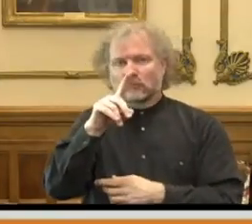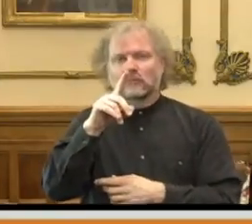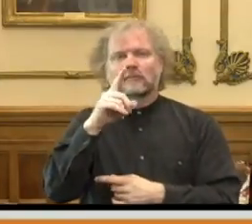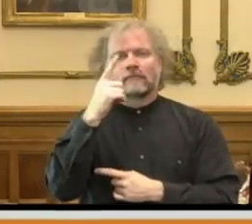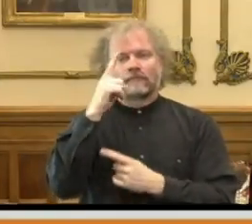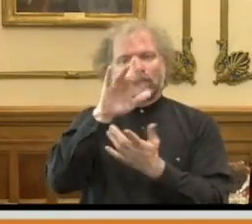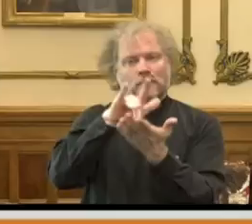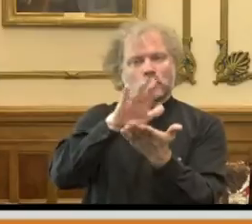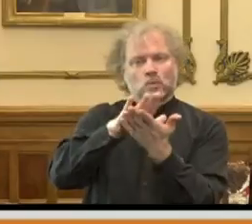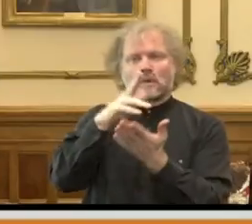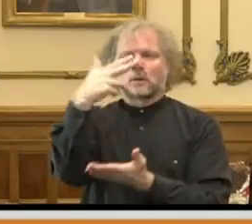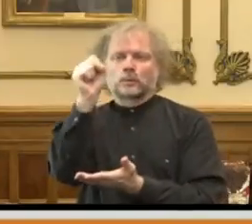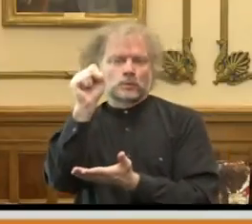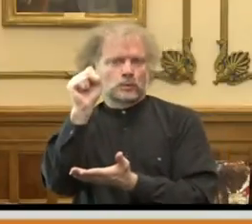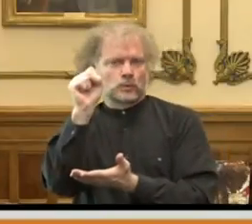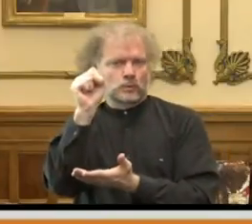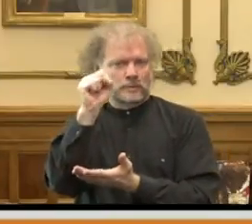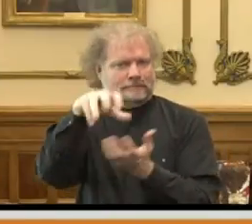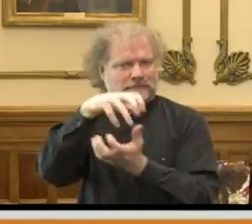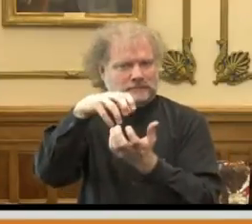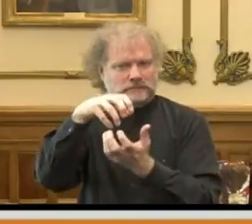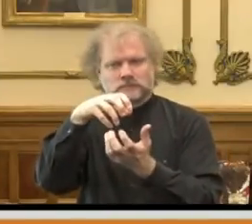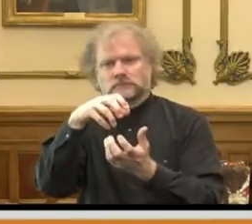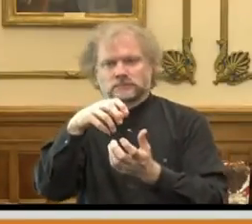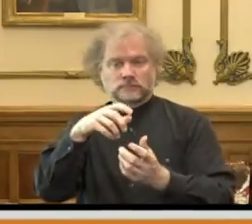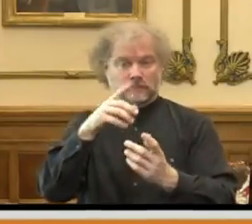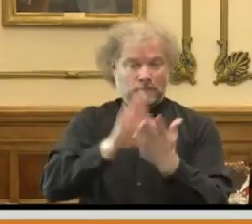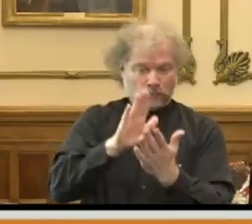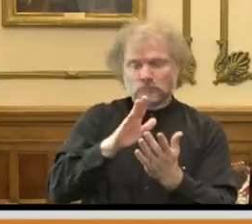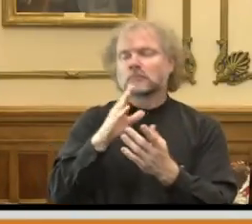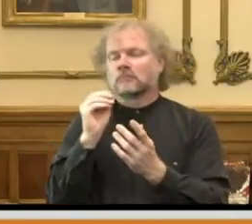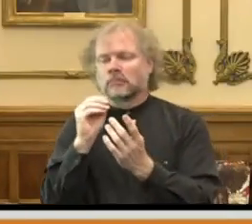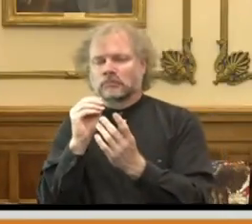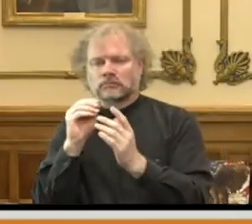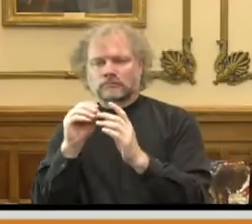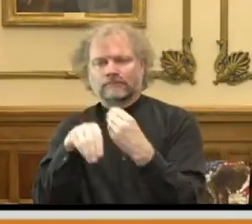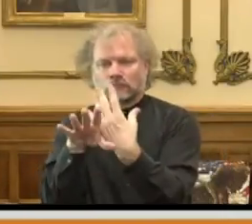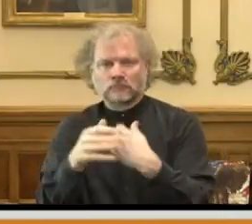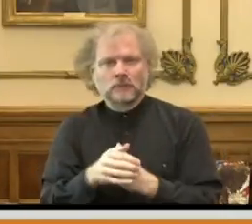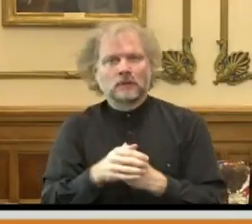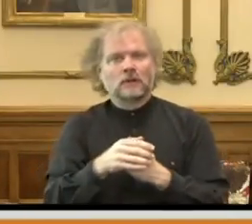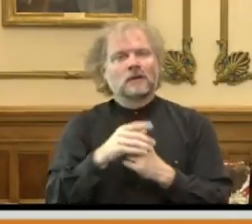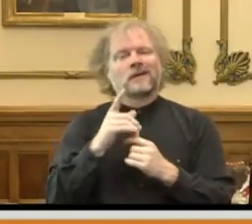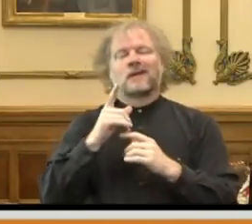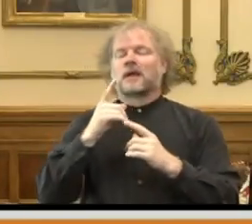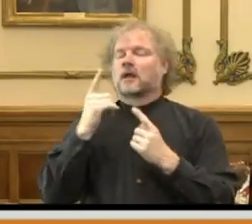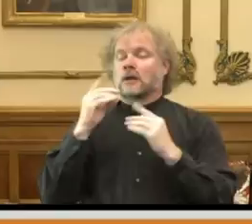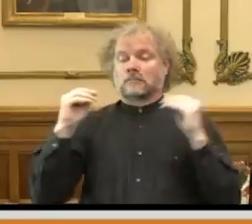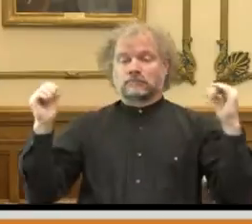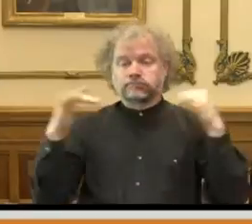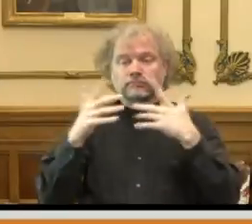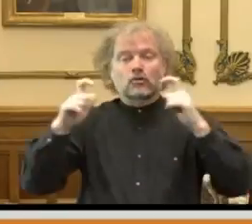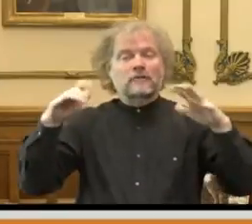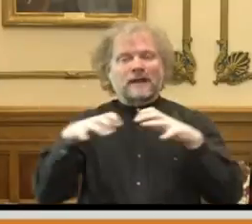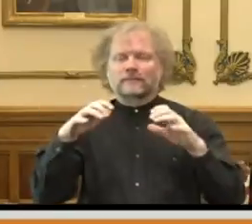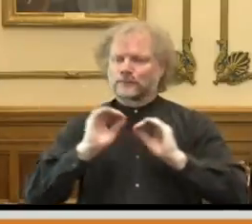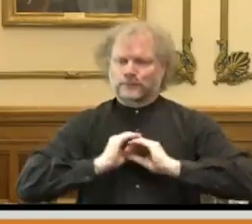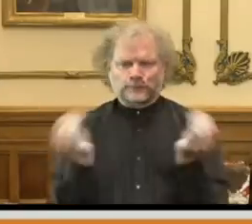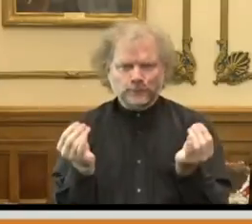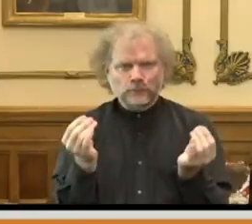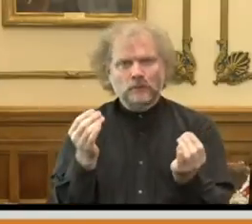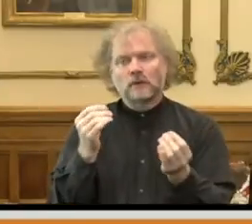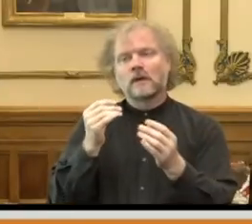for middle and high school students. Consider having no assemblies or large group activities. Consider